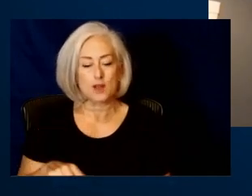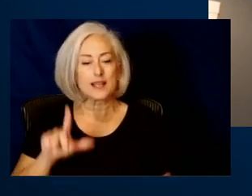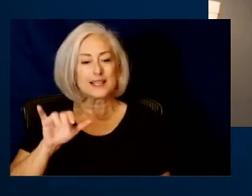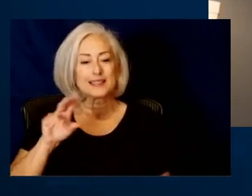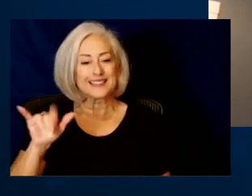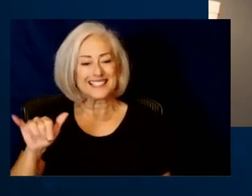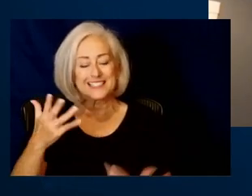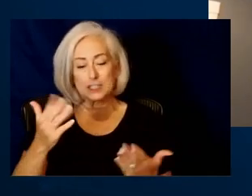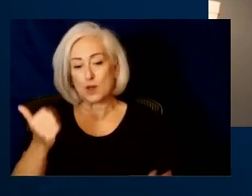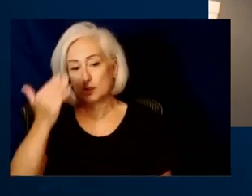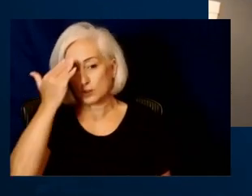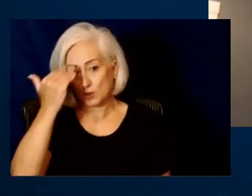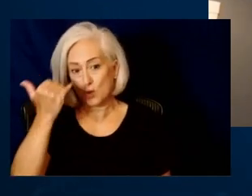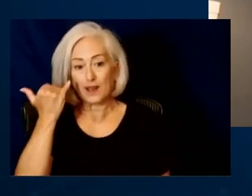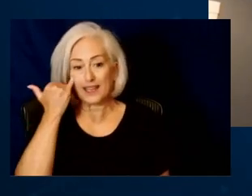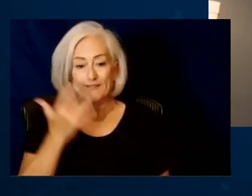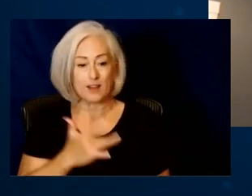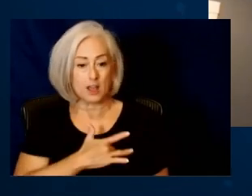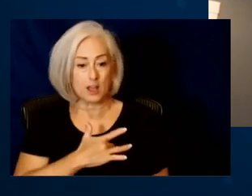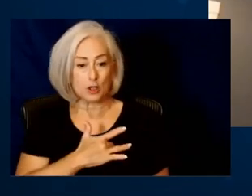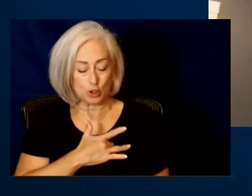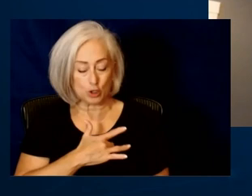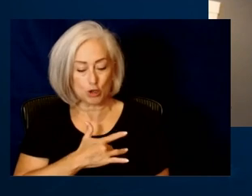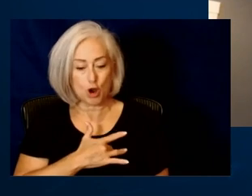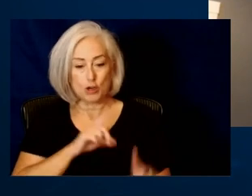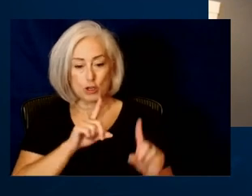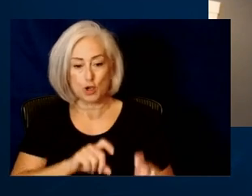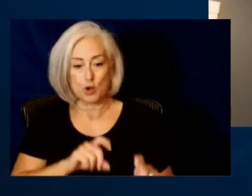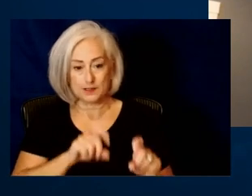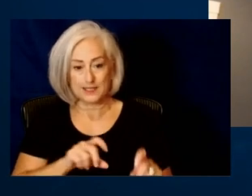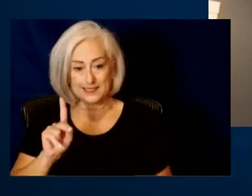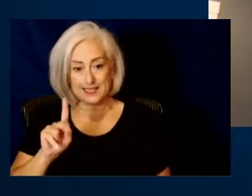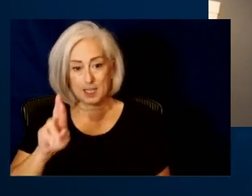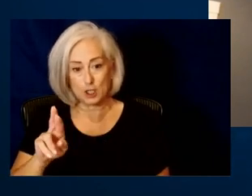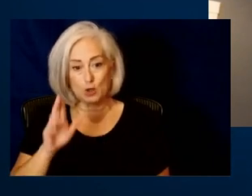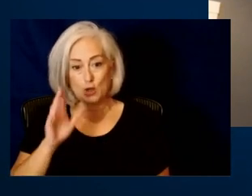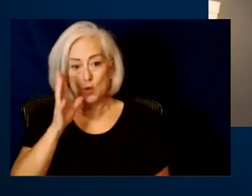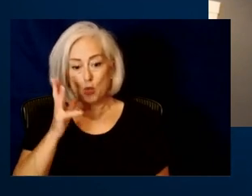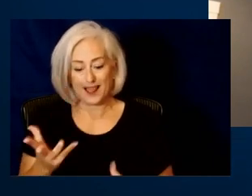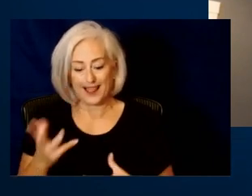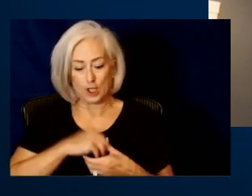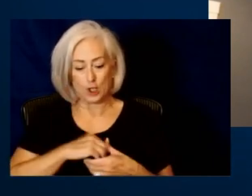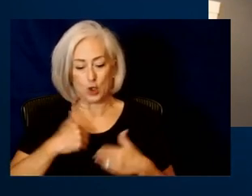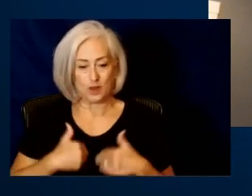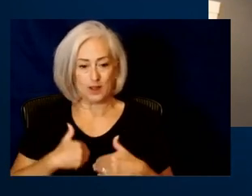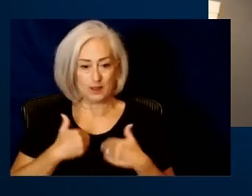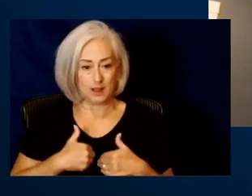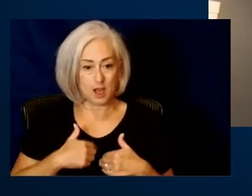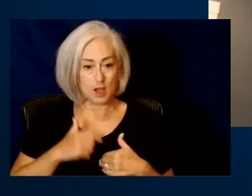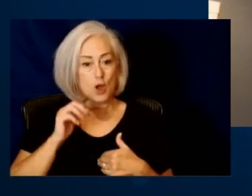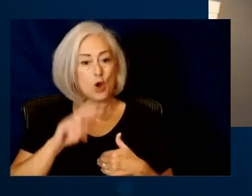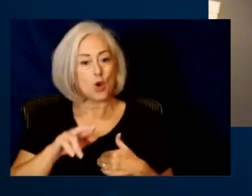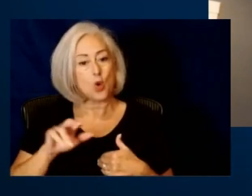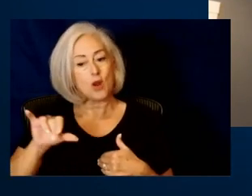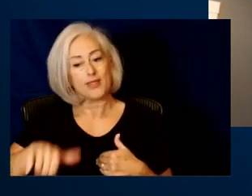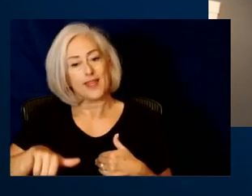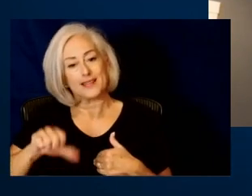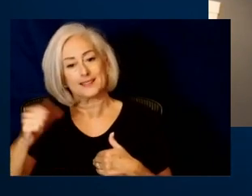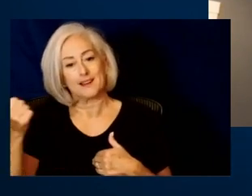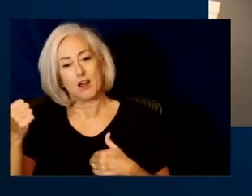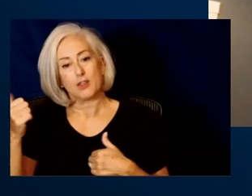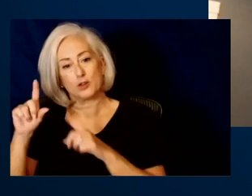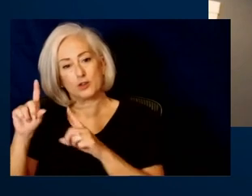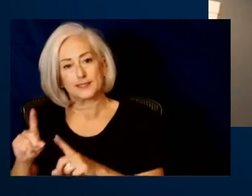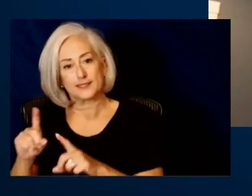scan at KU, does it pick up the lungs as part of the scan, or is that a different test? I think that's a